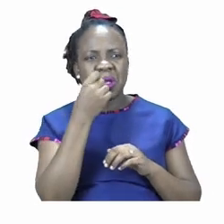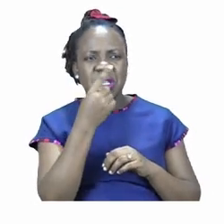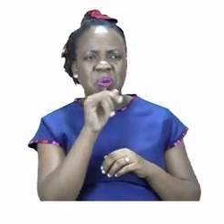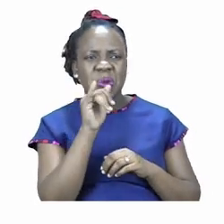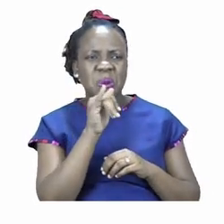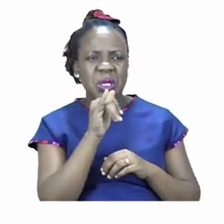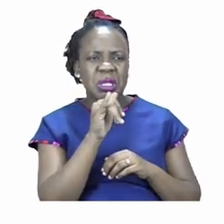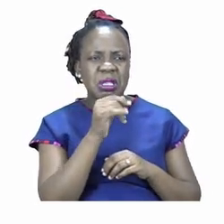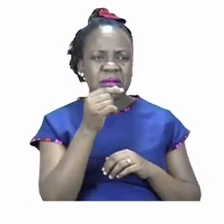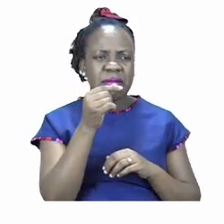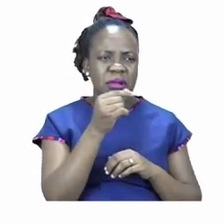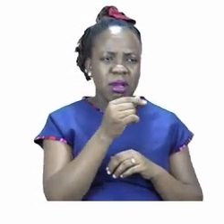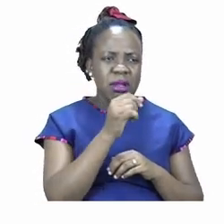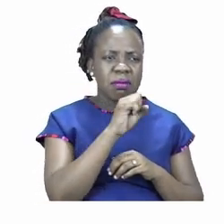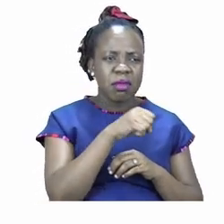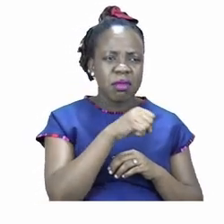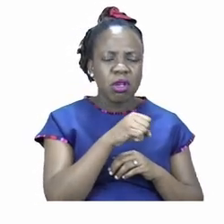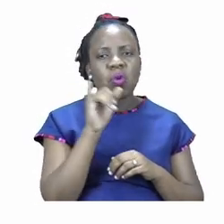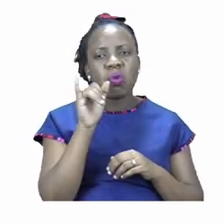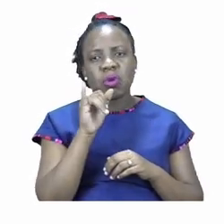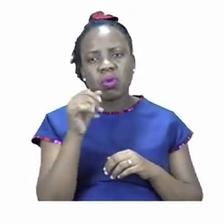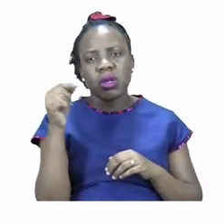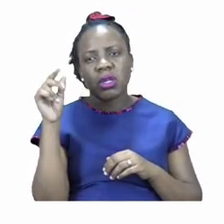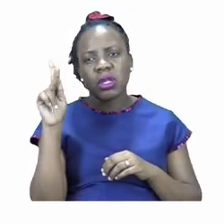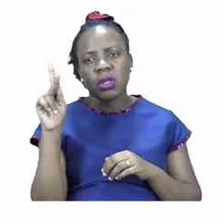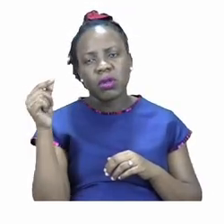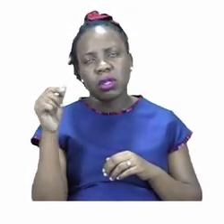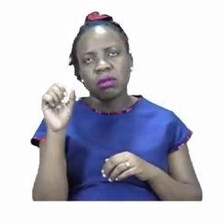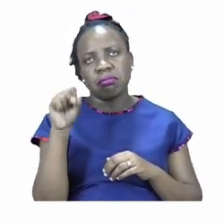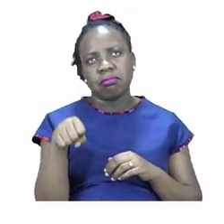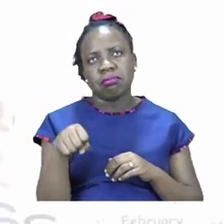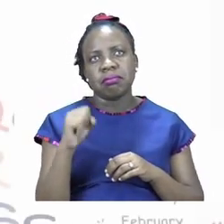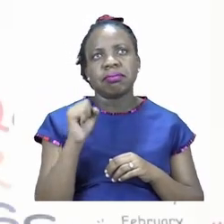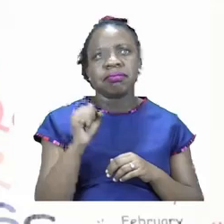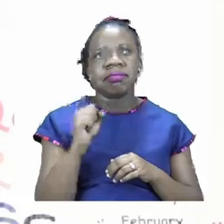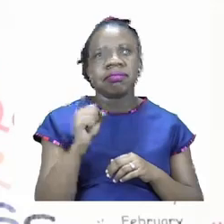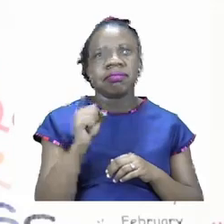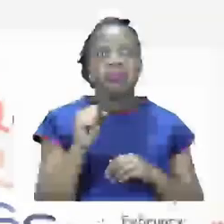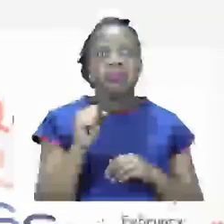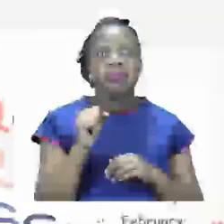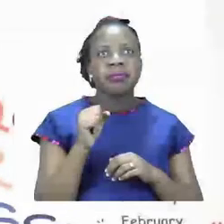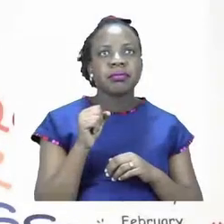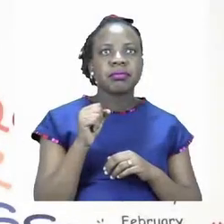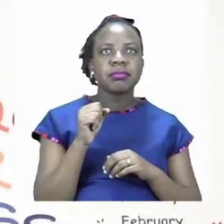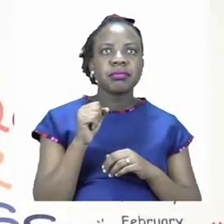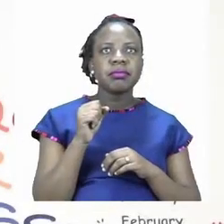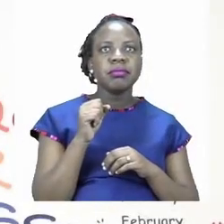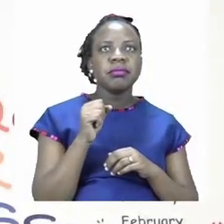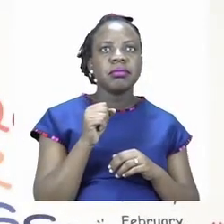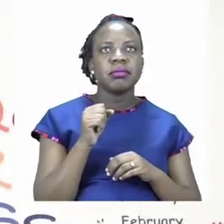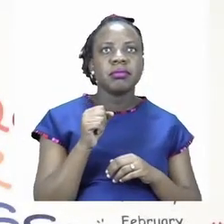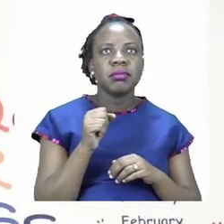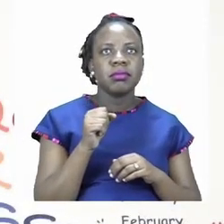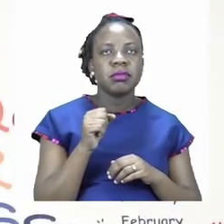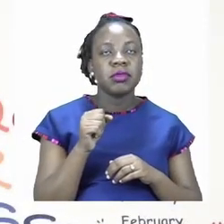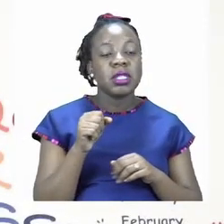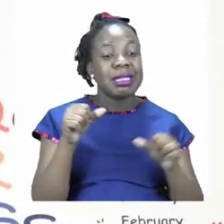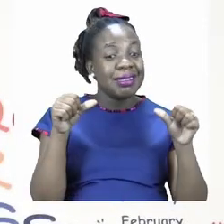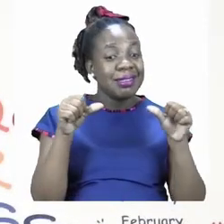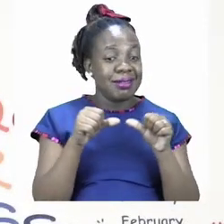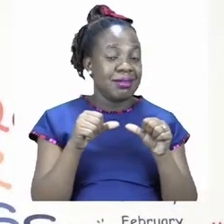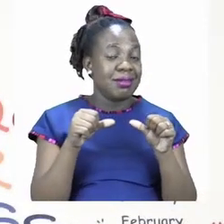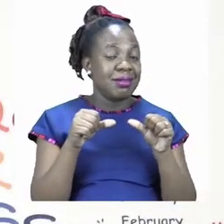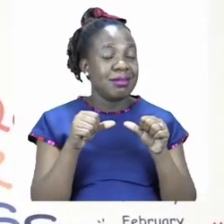kilograms. Let's take a look at the board. Now the first thing you need to understand is size is important when it comes